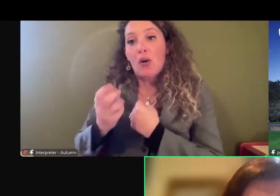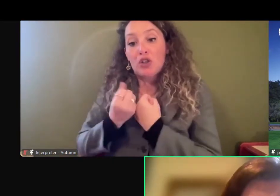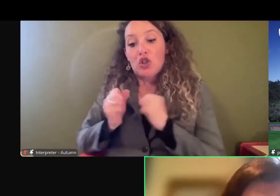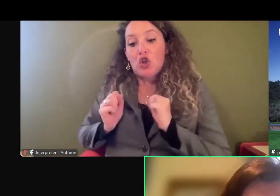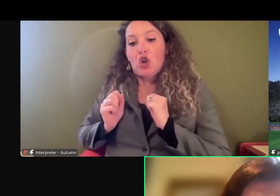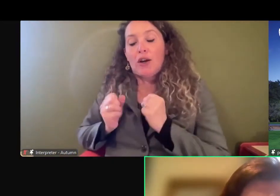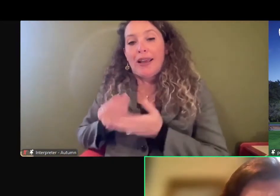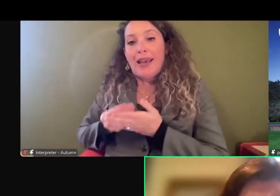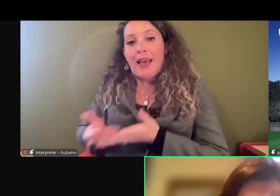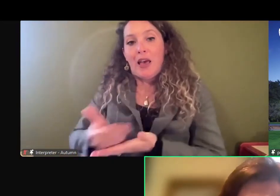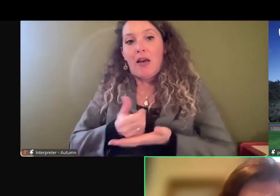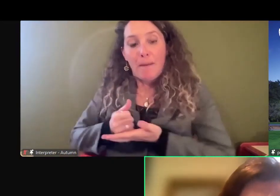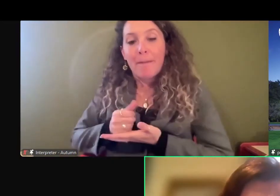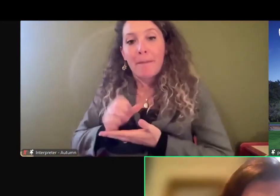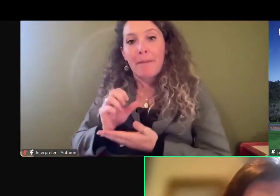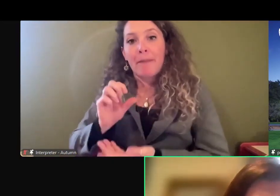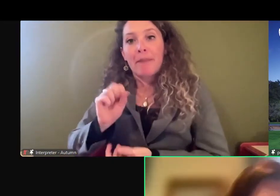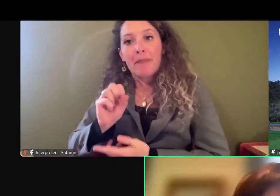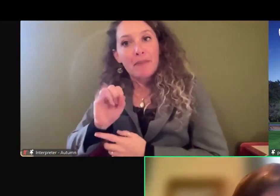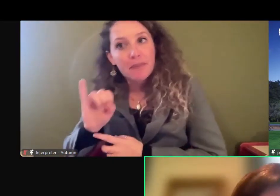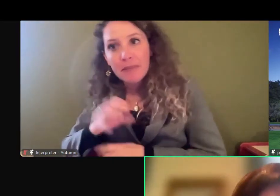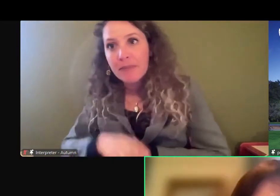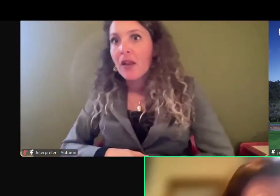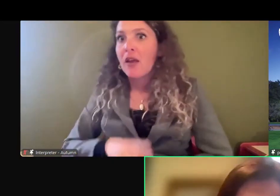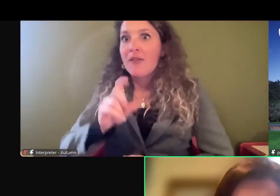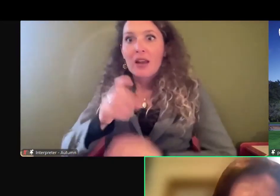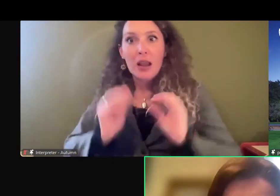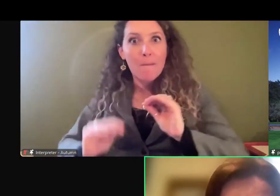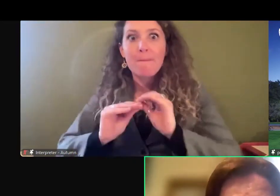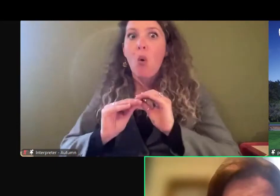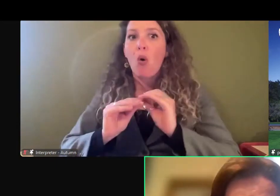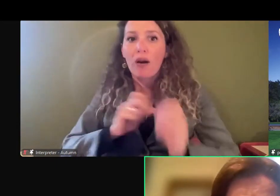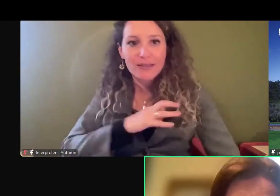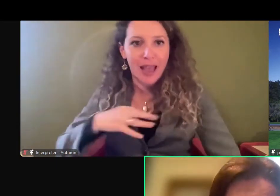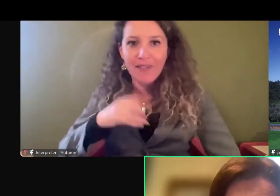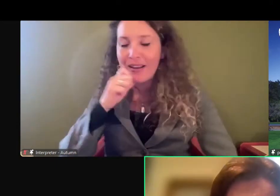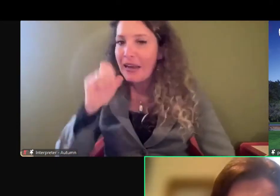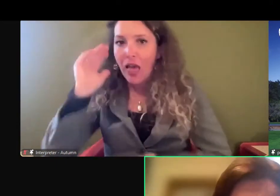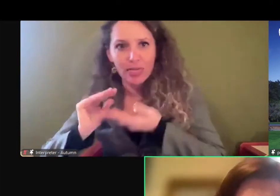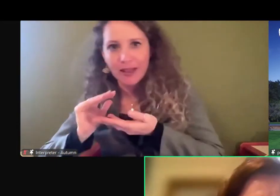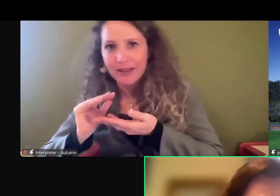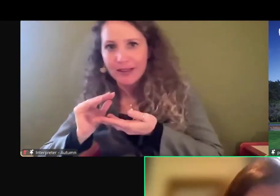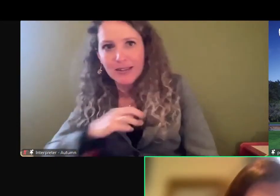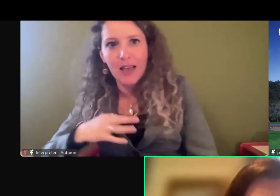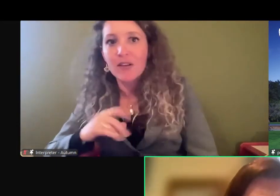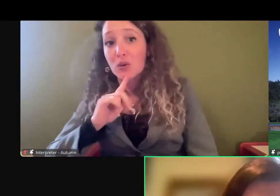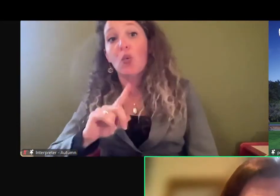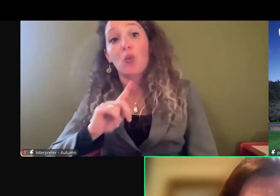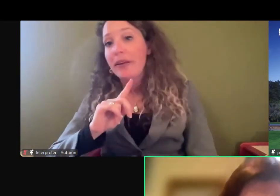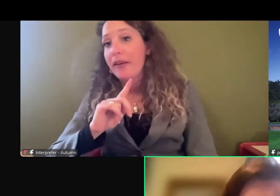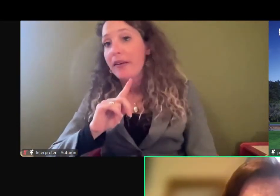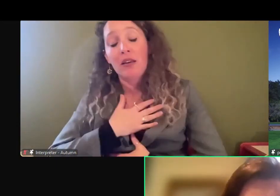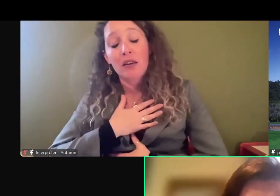so important, and they need more staff, not less staff. So it's very troubling.